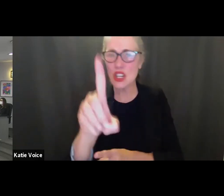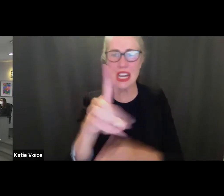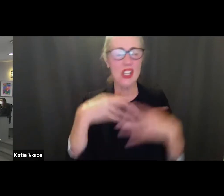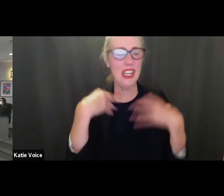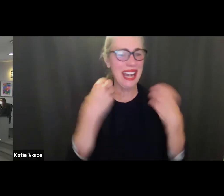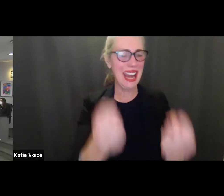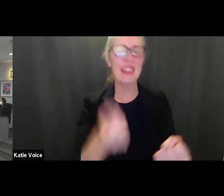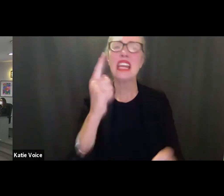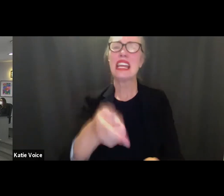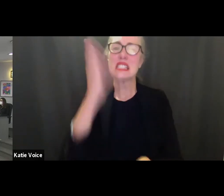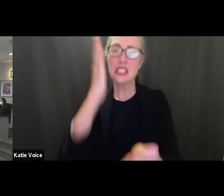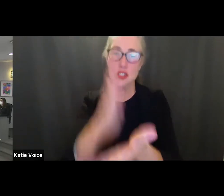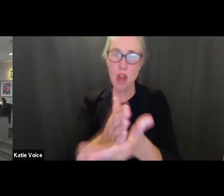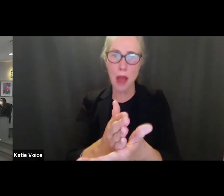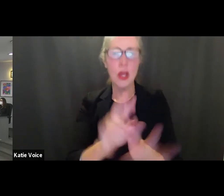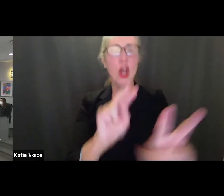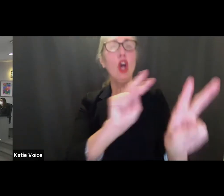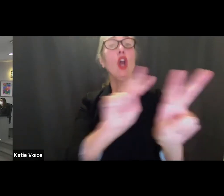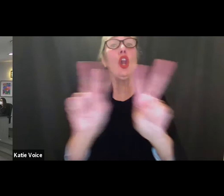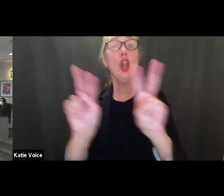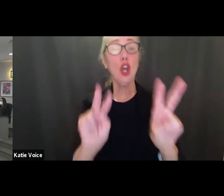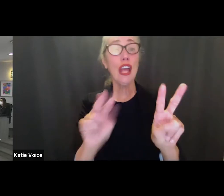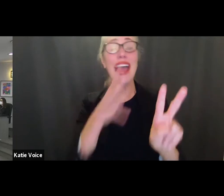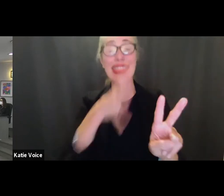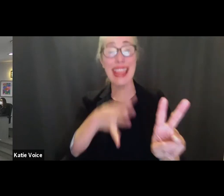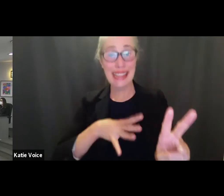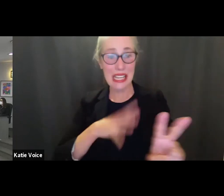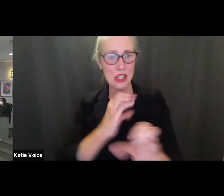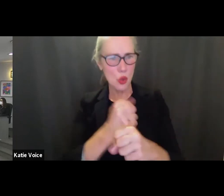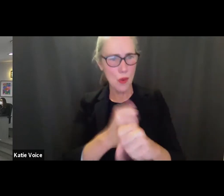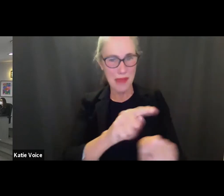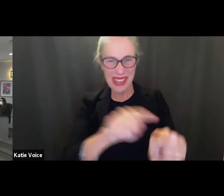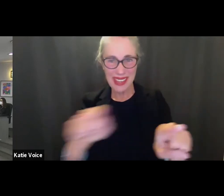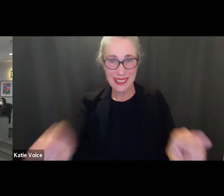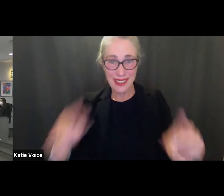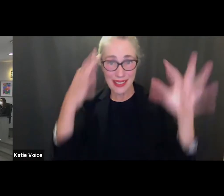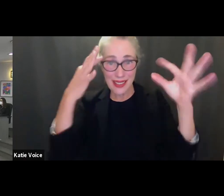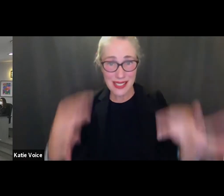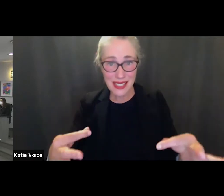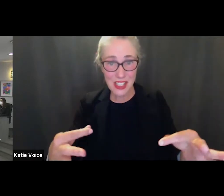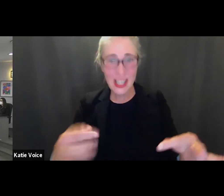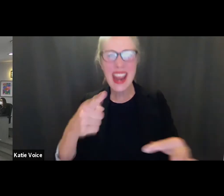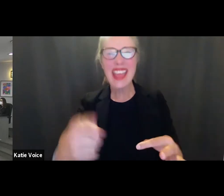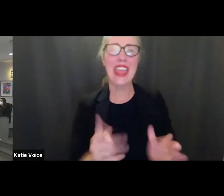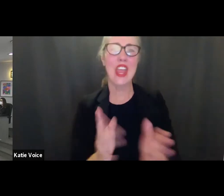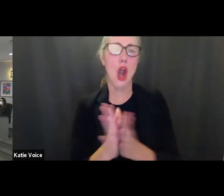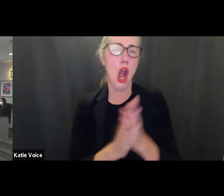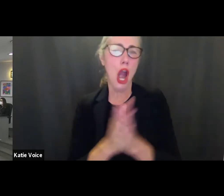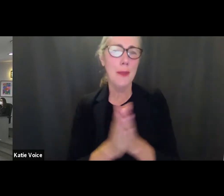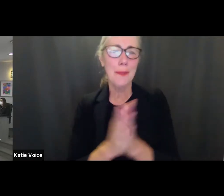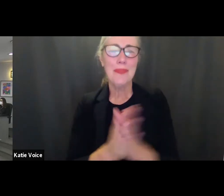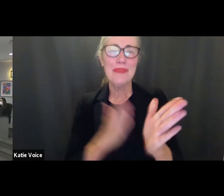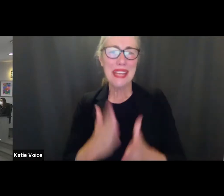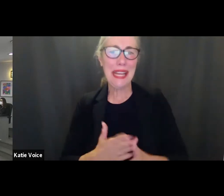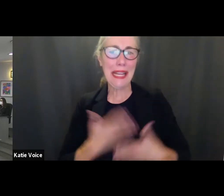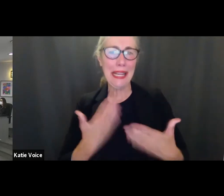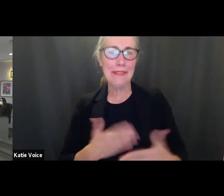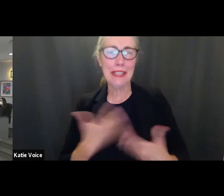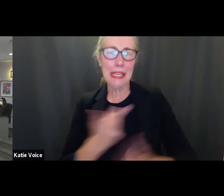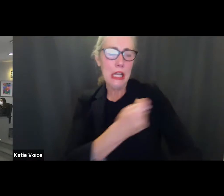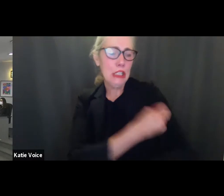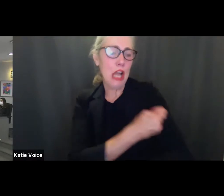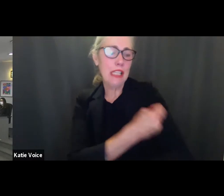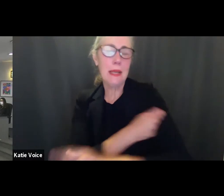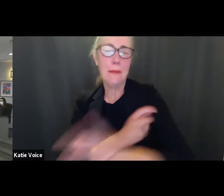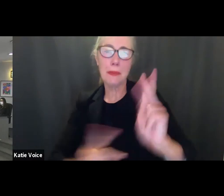town, look at these ladies, look at these people here that are making this decision. They're gleefully just putting shots in people's arms just